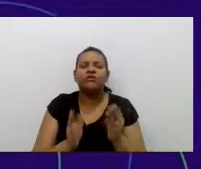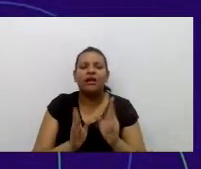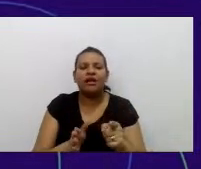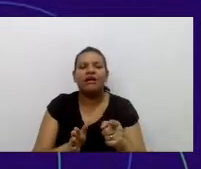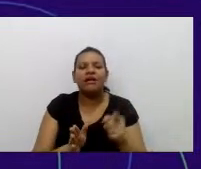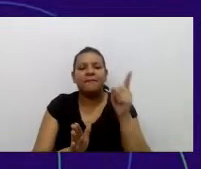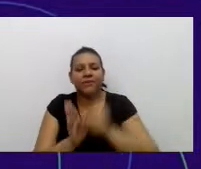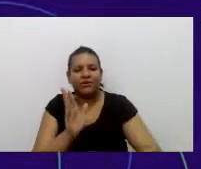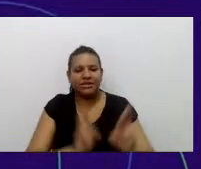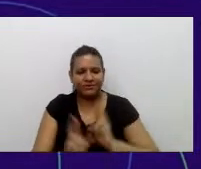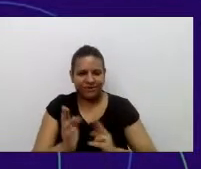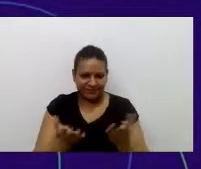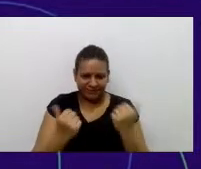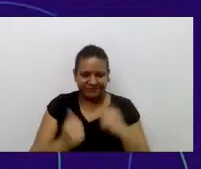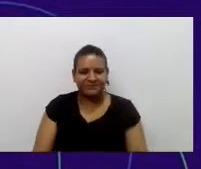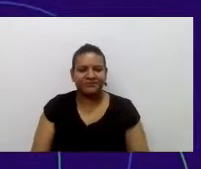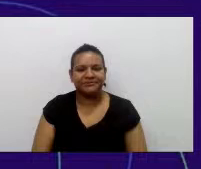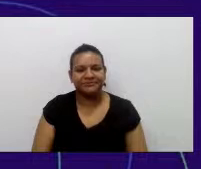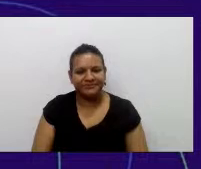Thank you. We appreciate